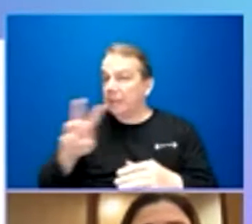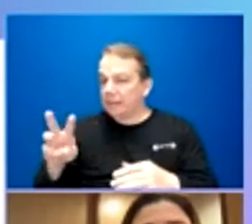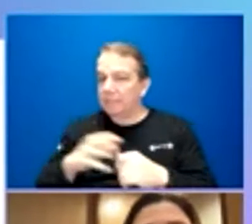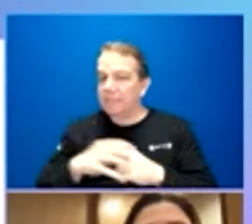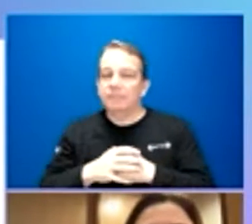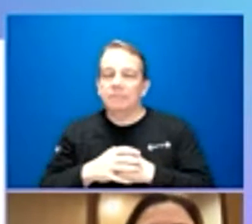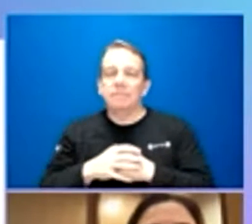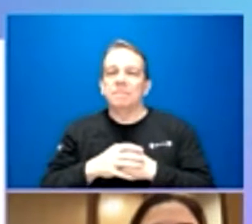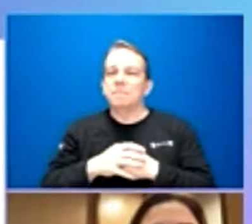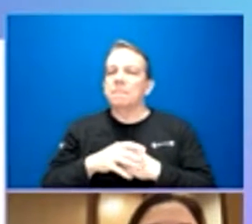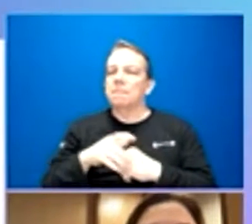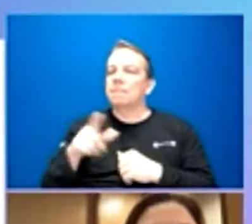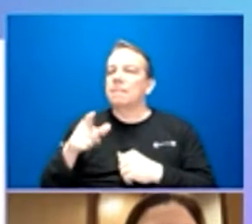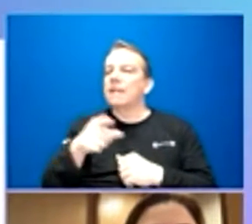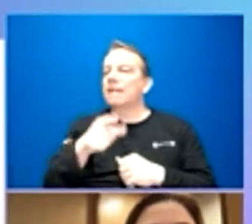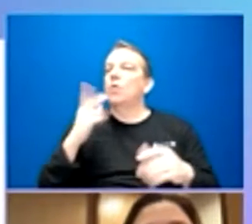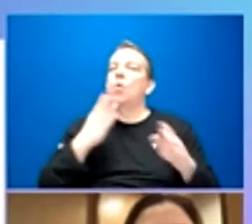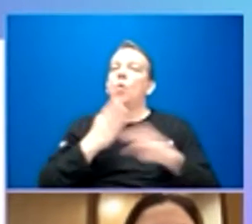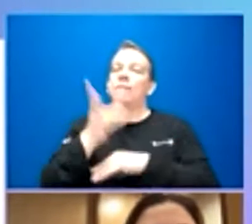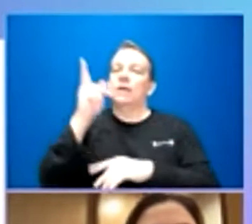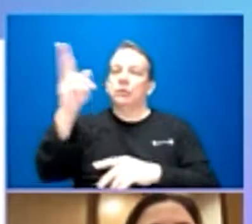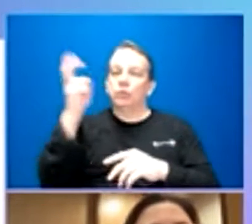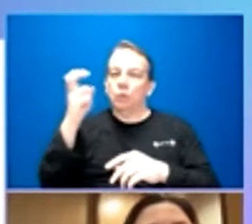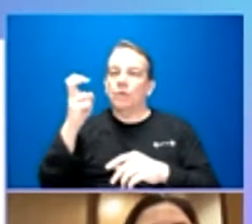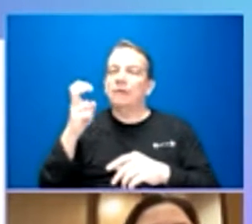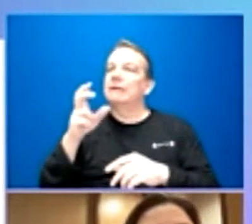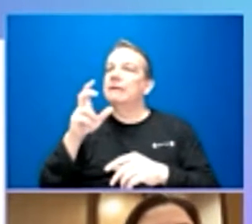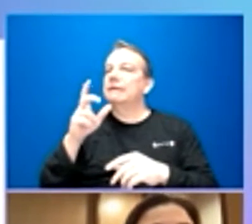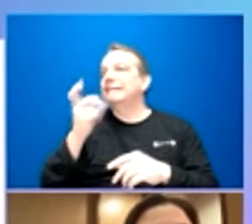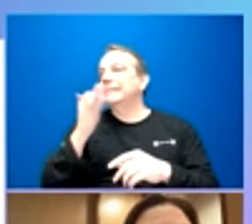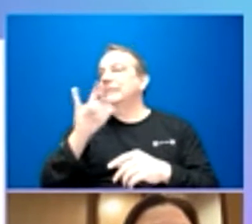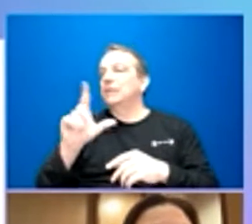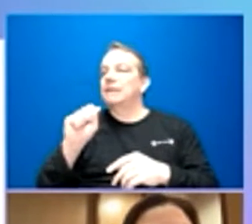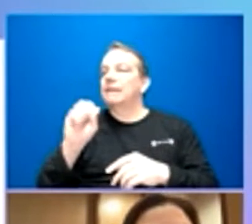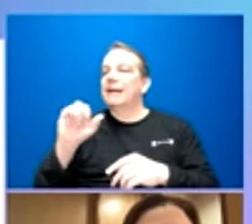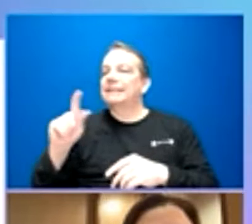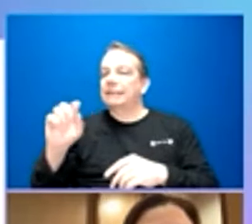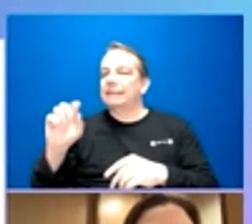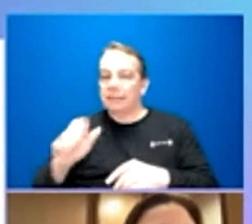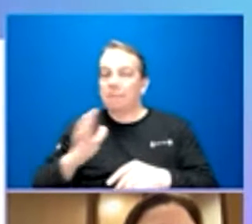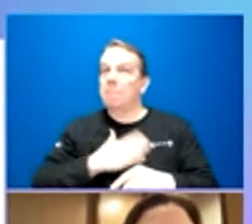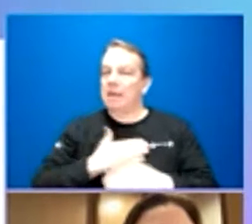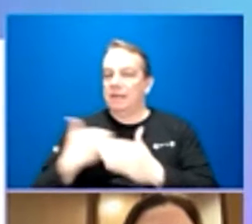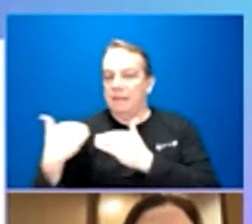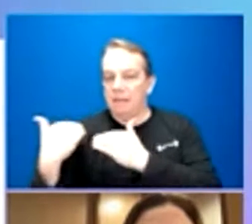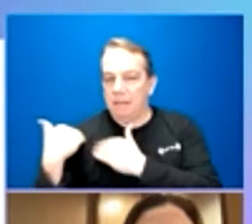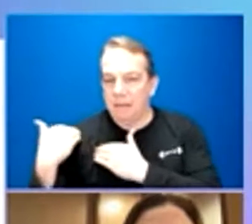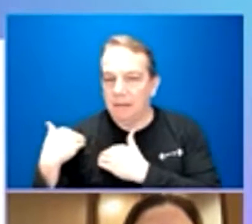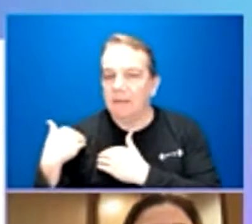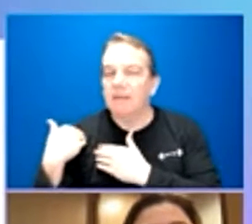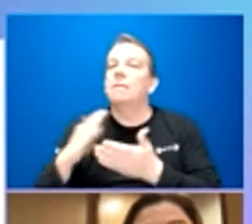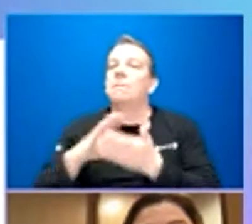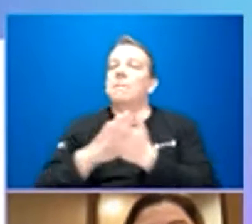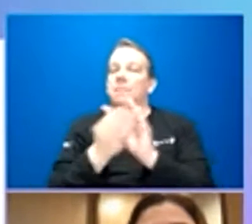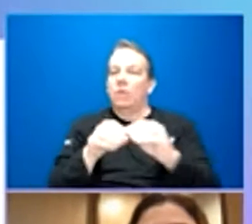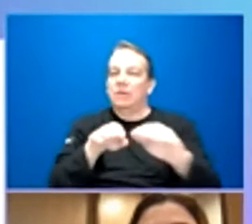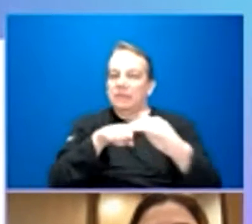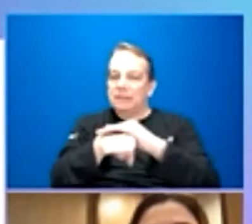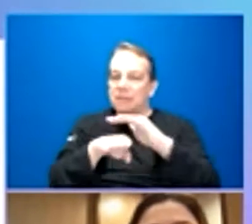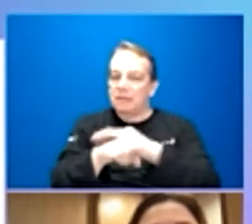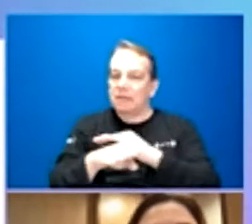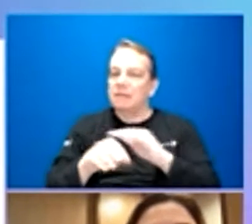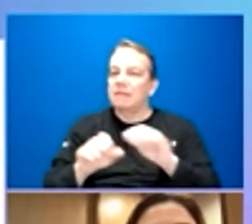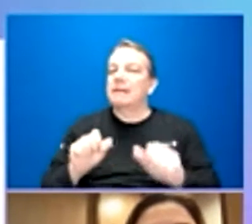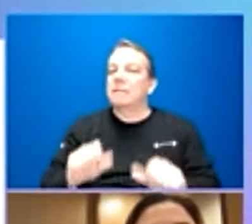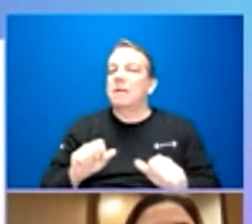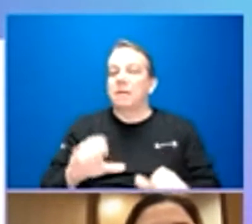And they've got over 200 digital assets. And it was my job to establish the digital accessibility capability at